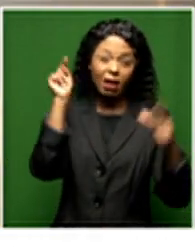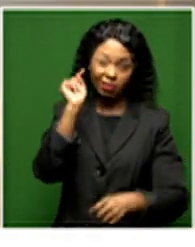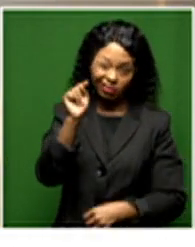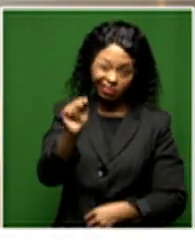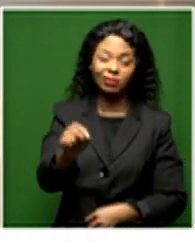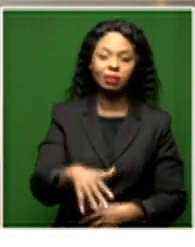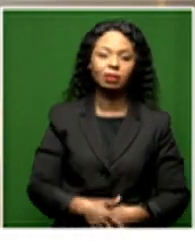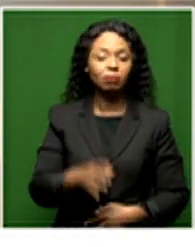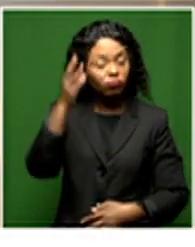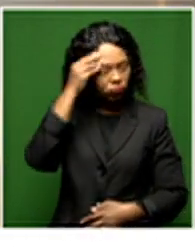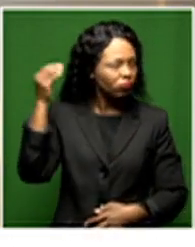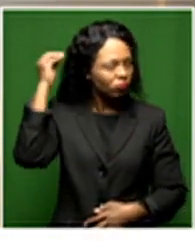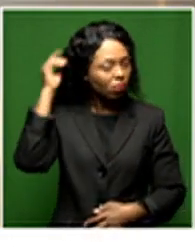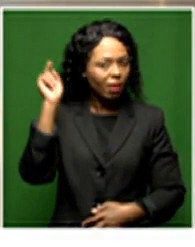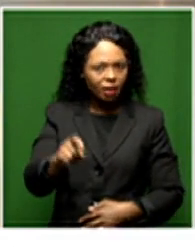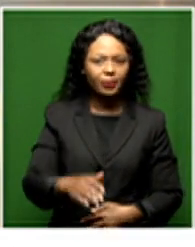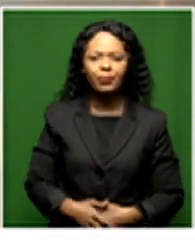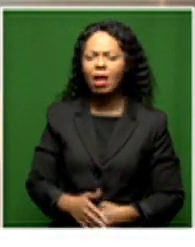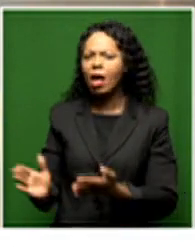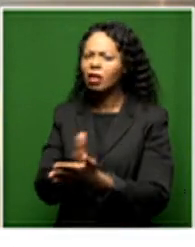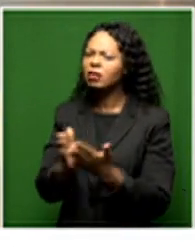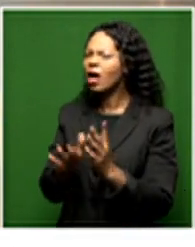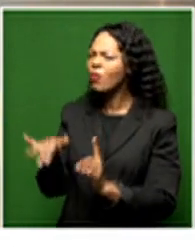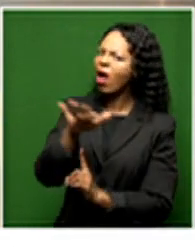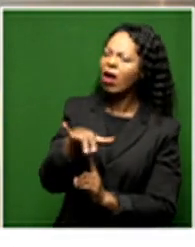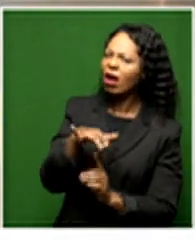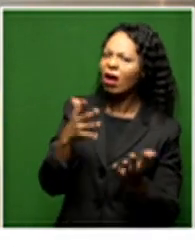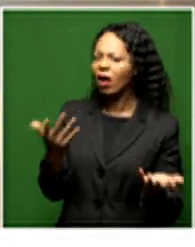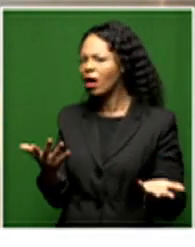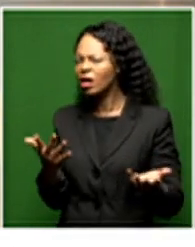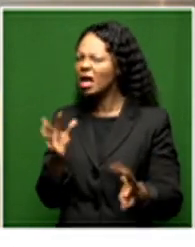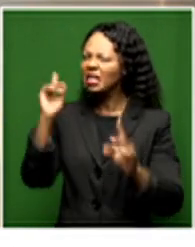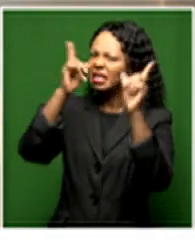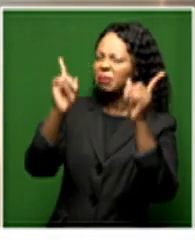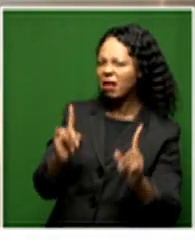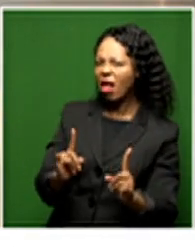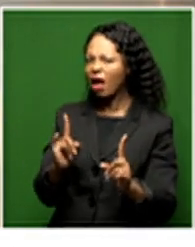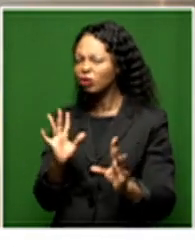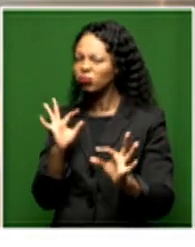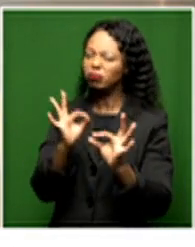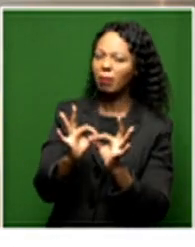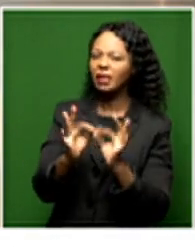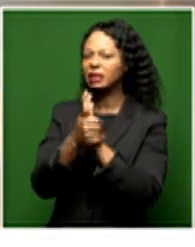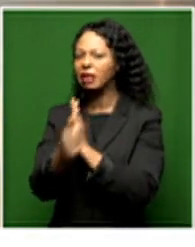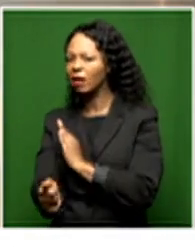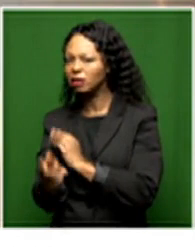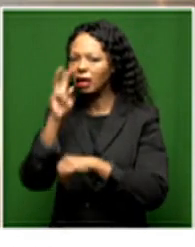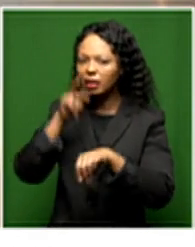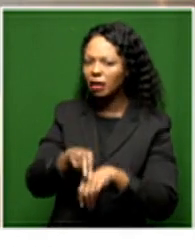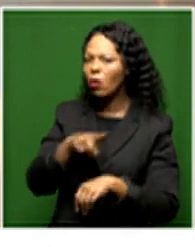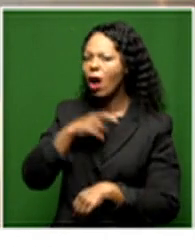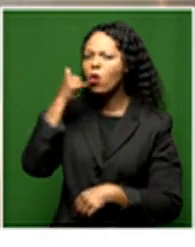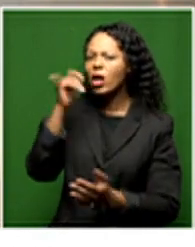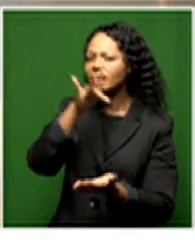So, I mean, in some of the areas mentioned, they're not necessarily specialized skills that are needed. For example, call center